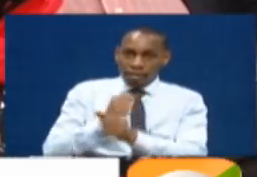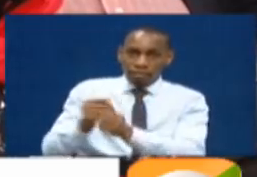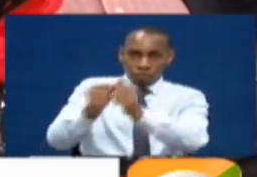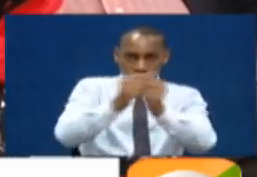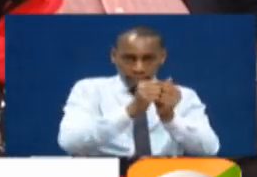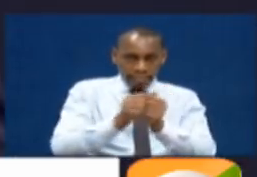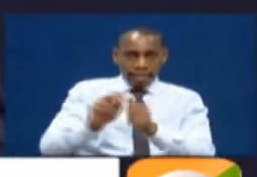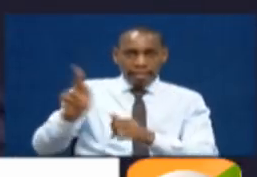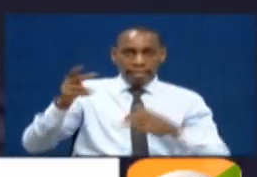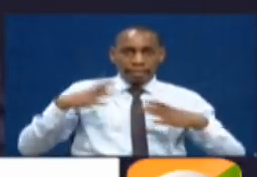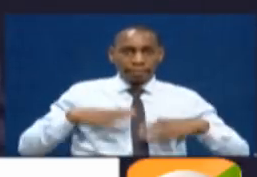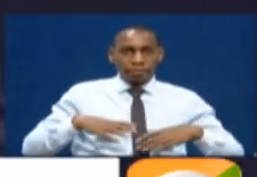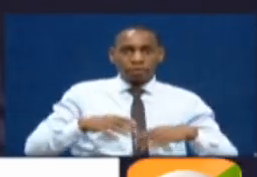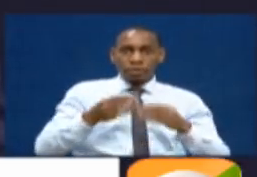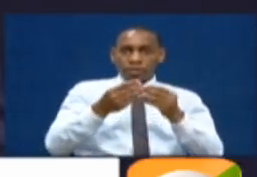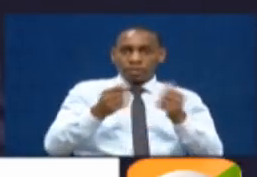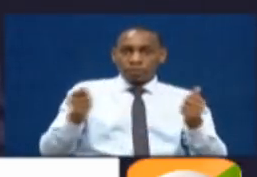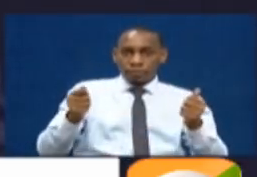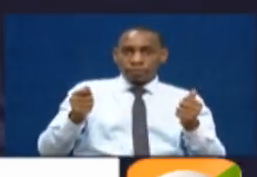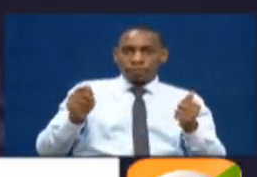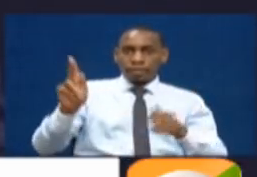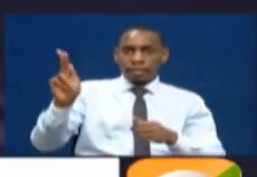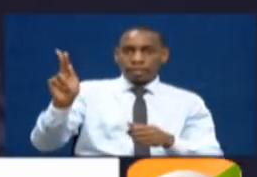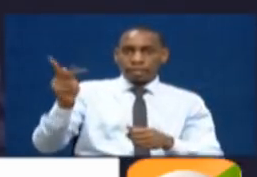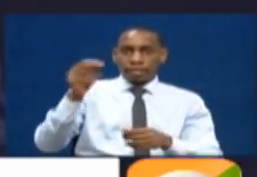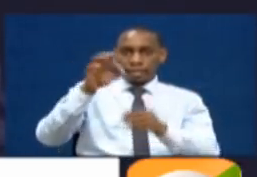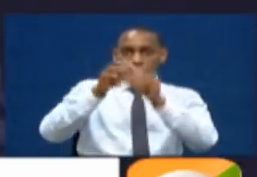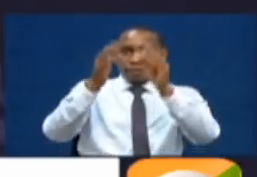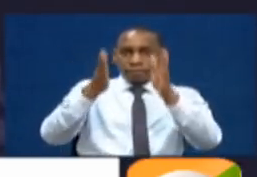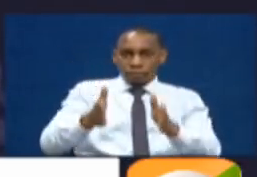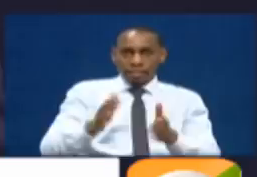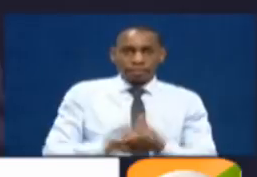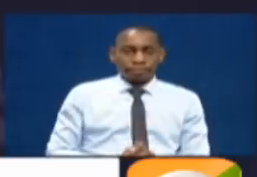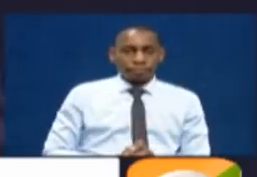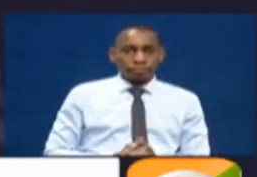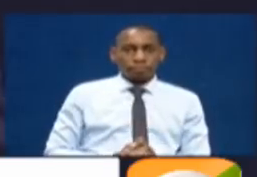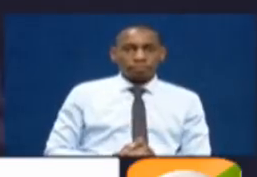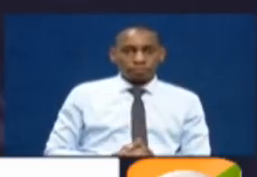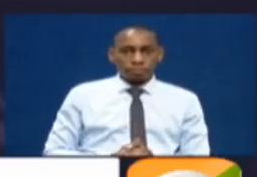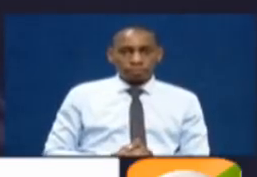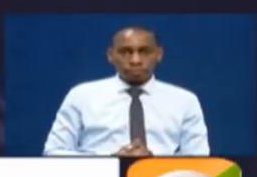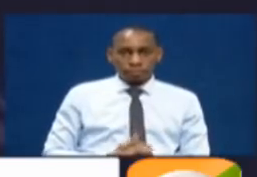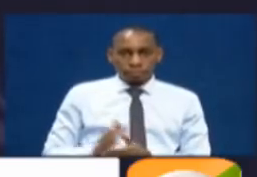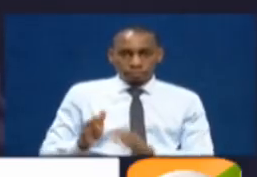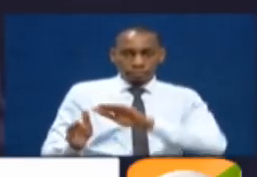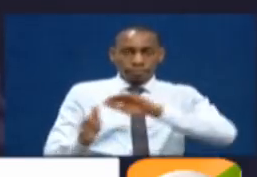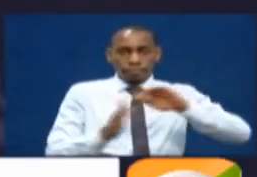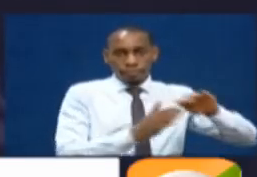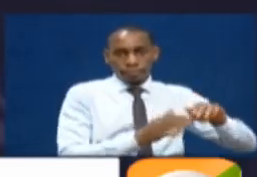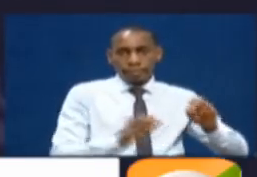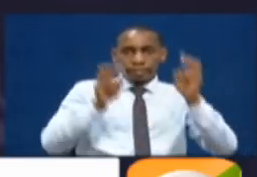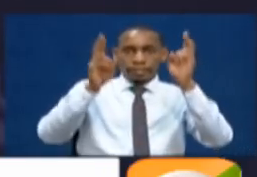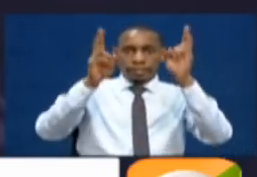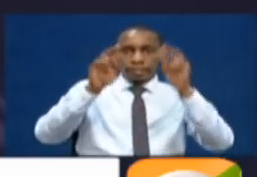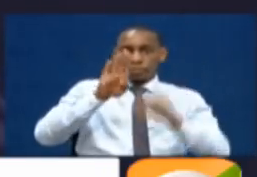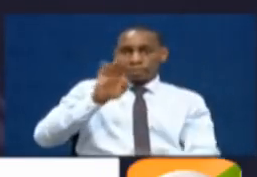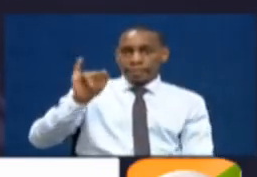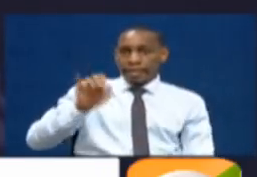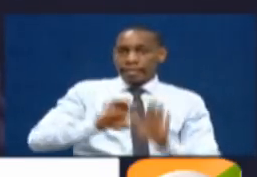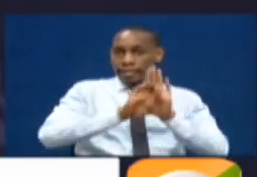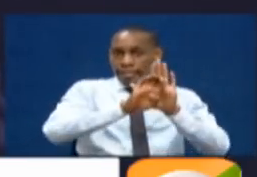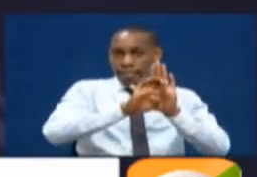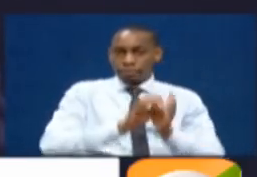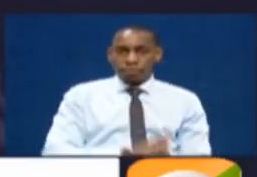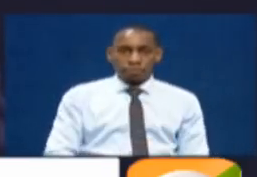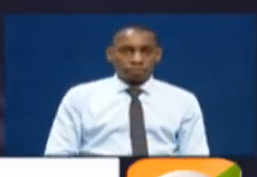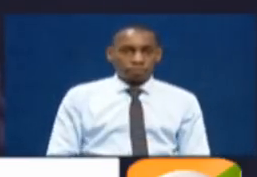Kenyans and address the Kenyan voter on this matter. Now, if I come back to the issue of the BBI as an example,